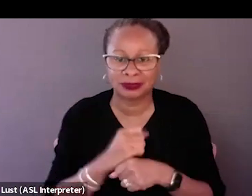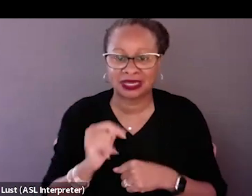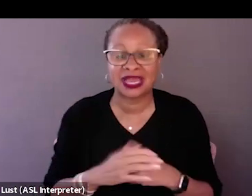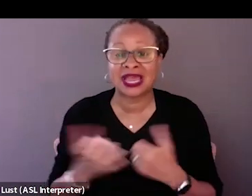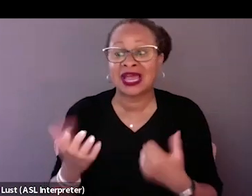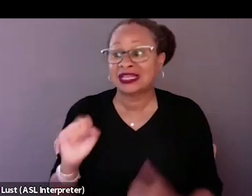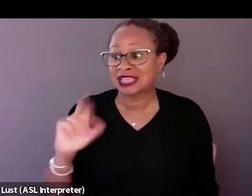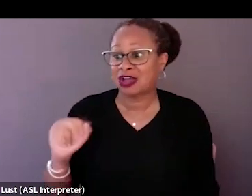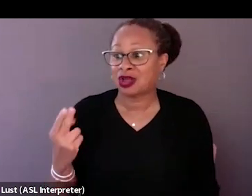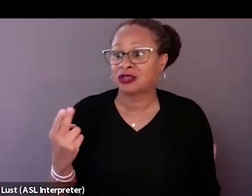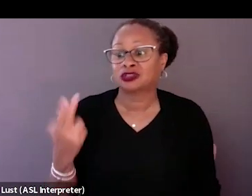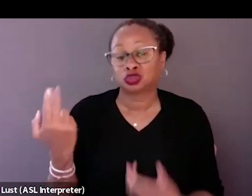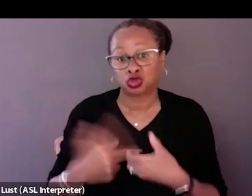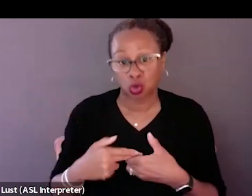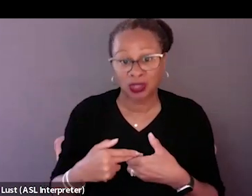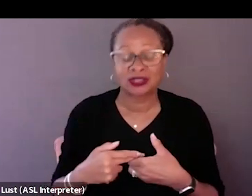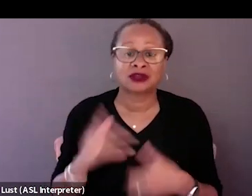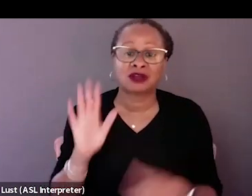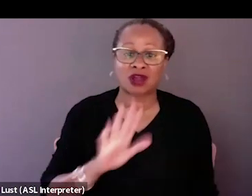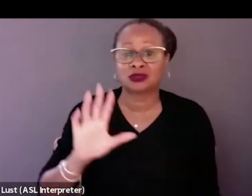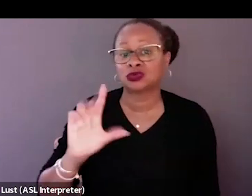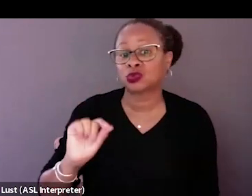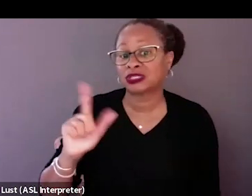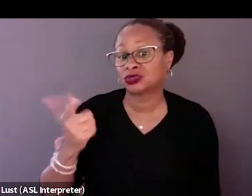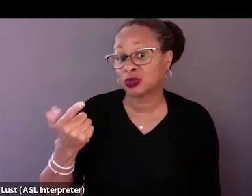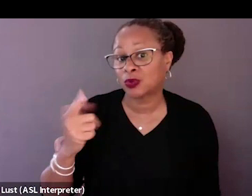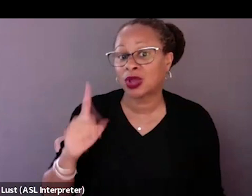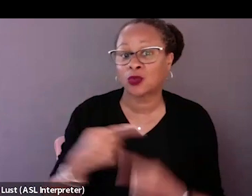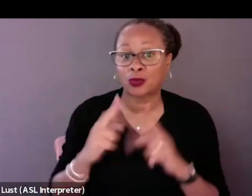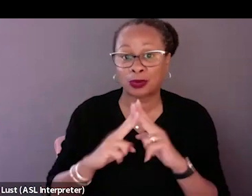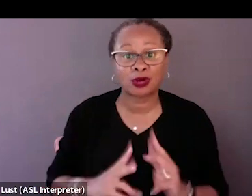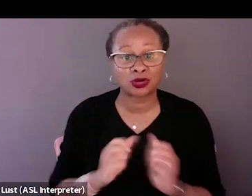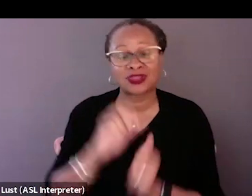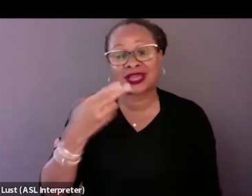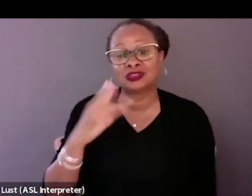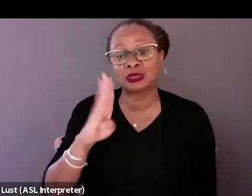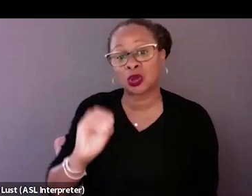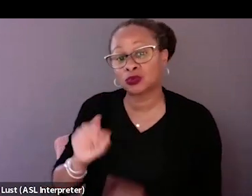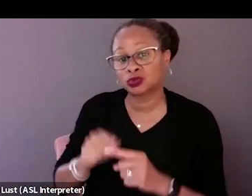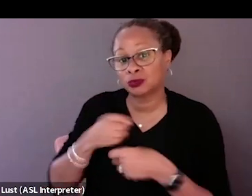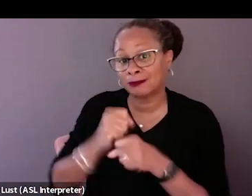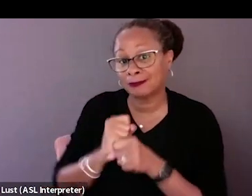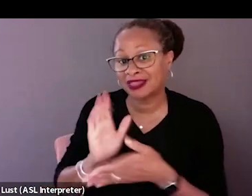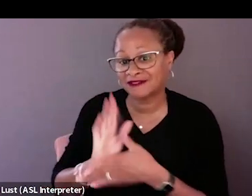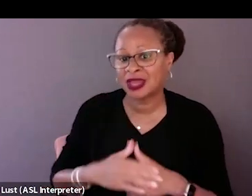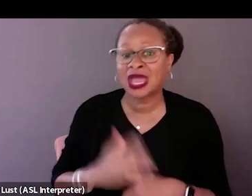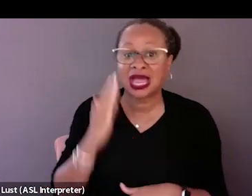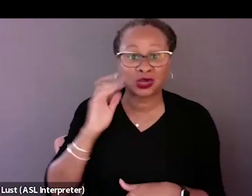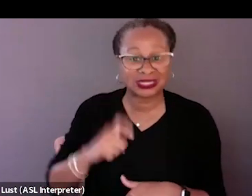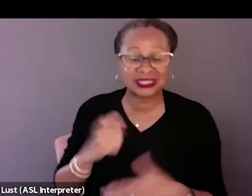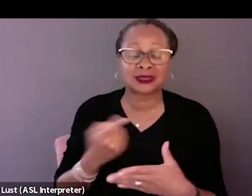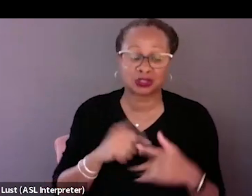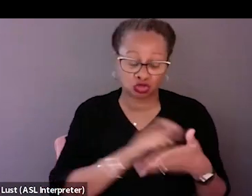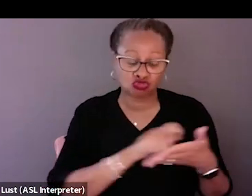around 2021 when we had partnered with HBO to make the film. And I knew I needed somebody to write it